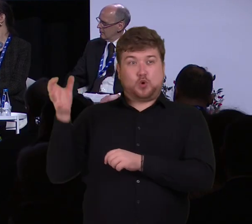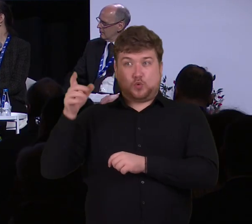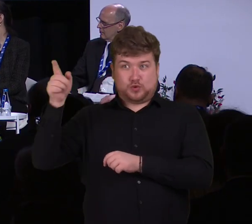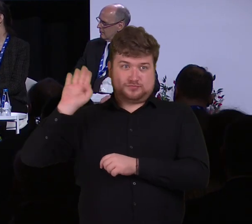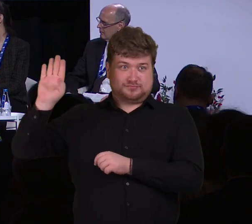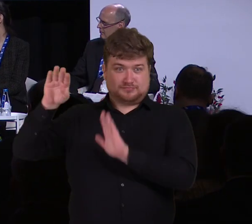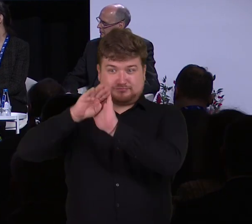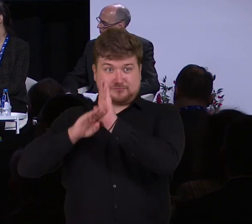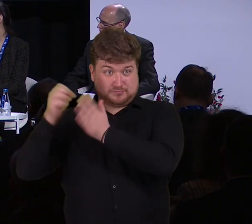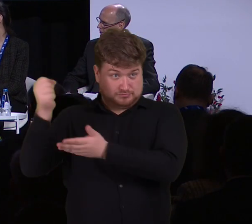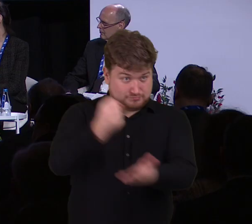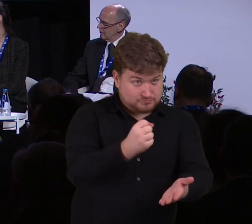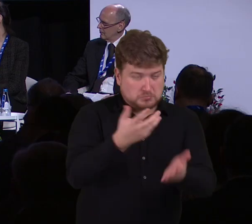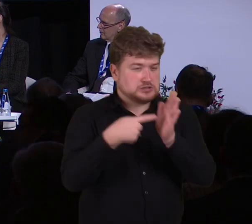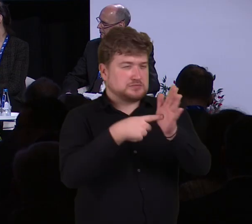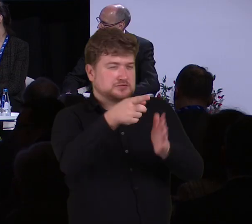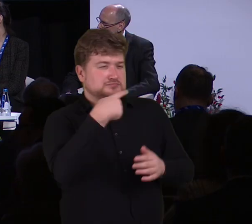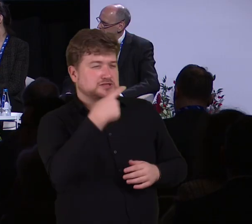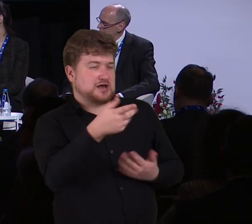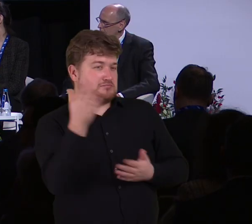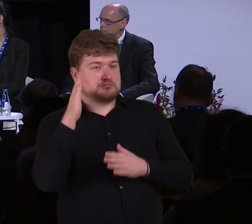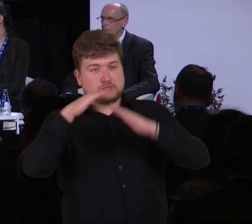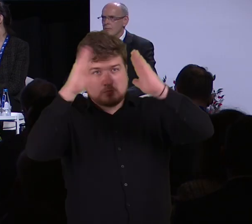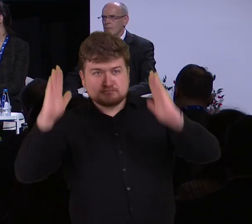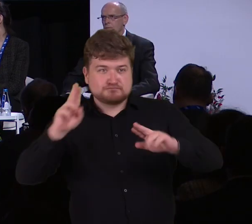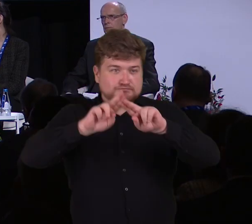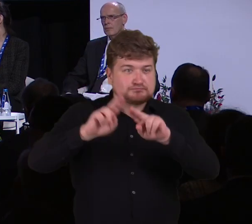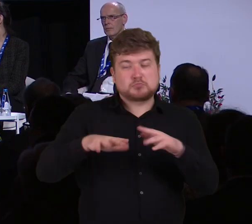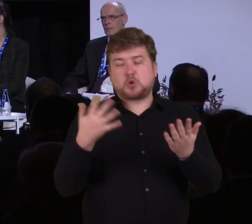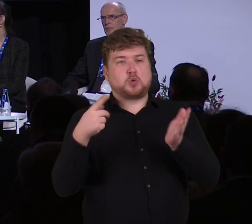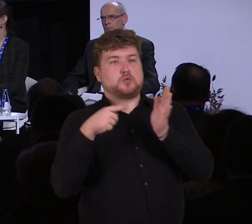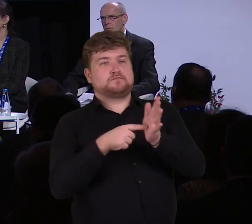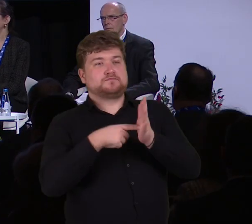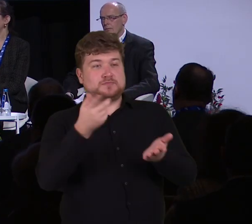doesn't matter in designing this, let's say, national instruments in your case?